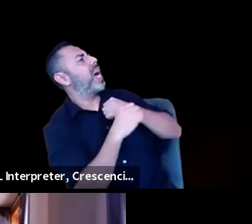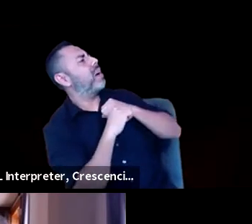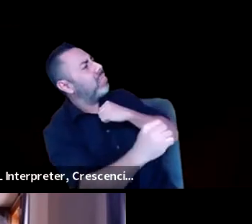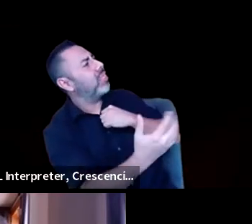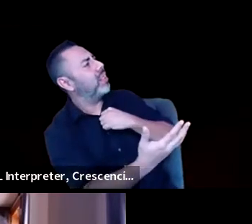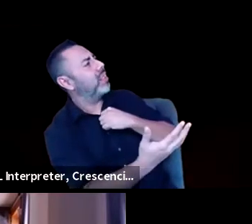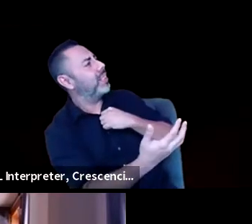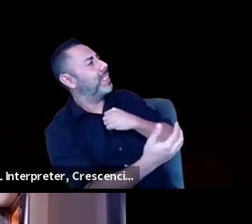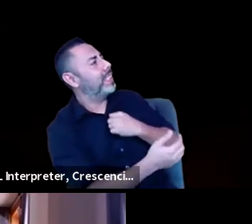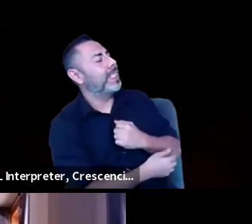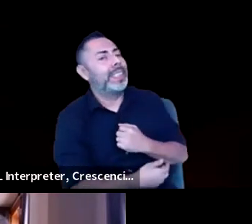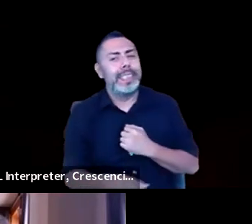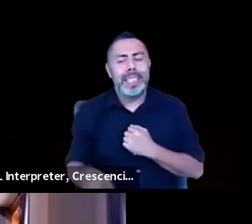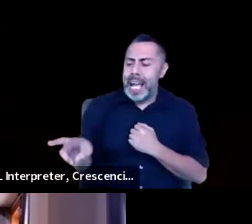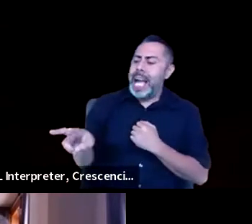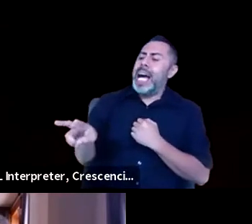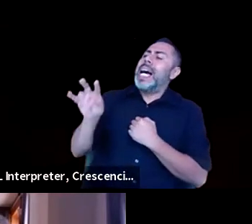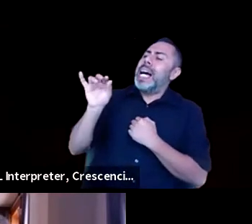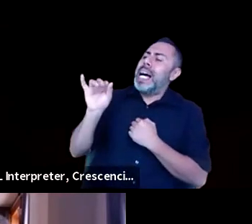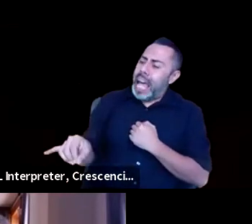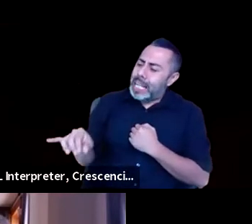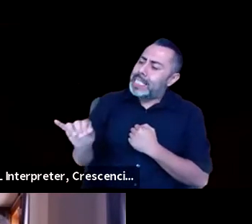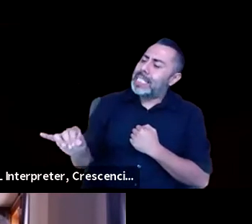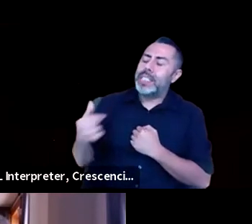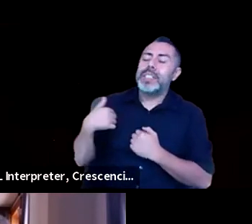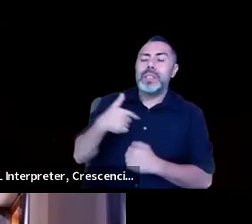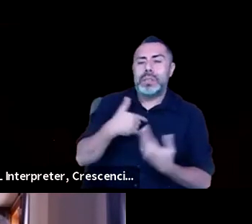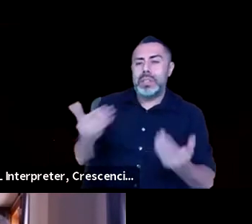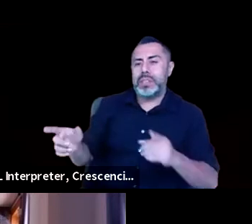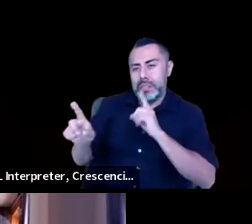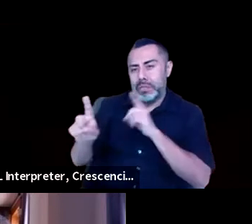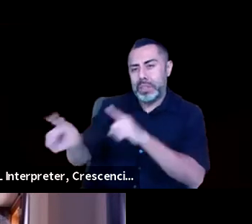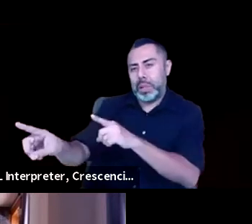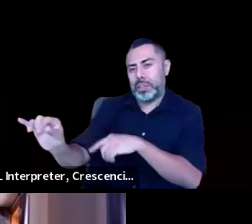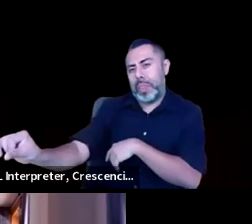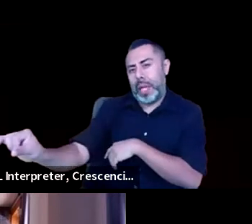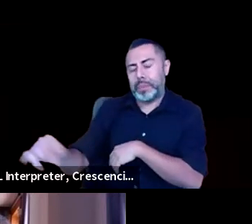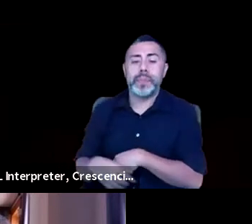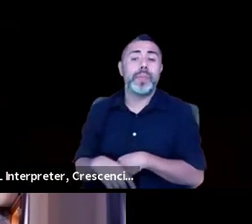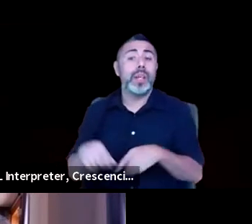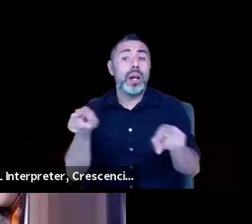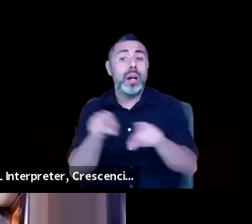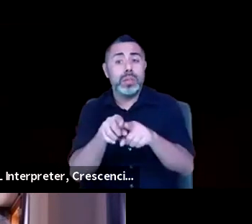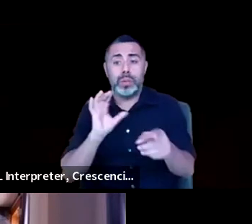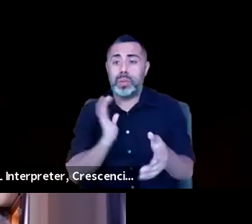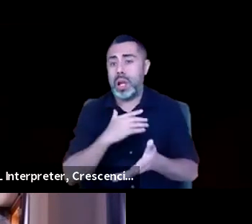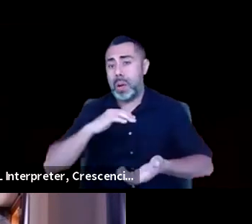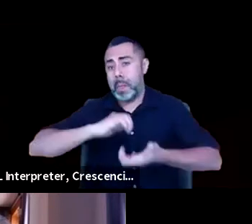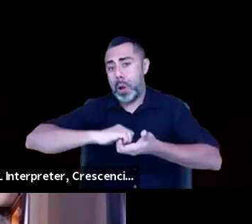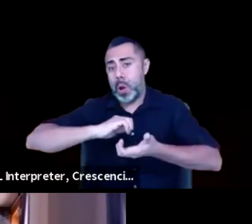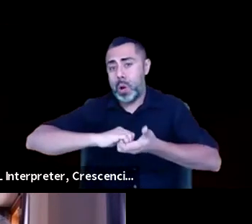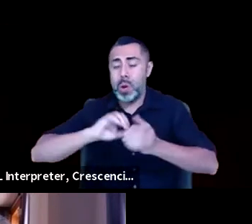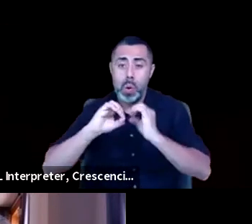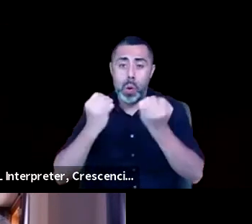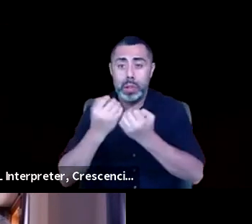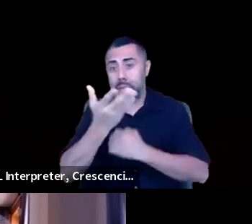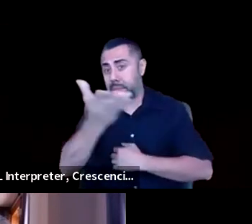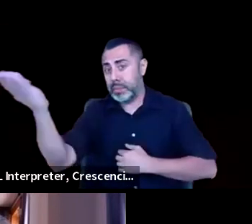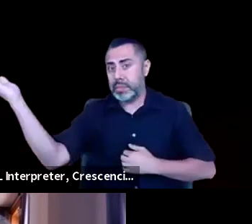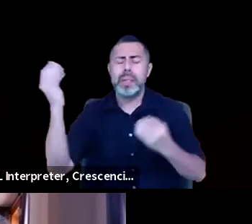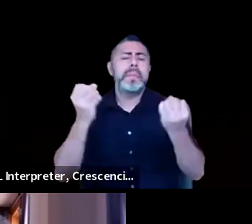so that's how we're responding, as well as our partner organizations, many